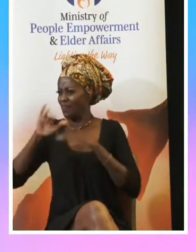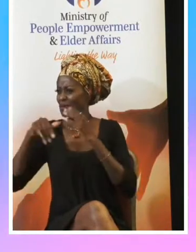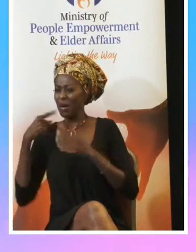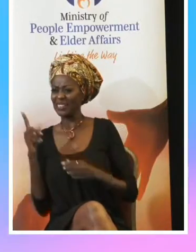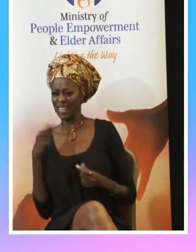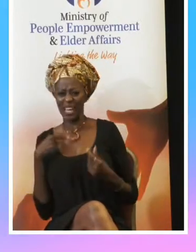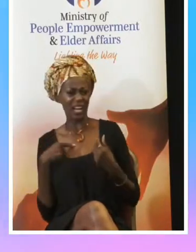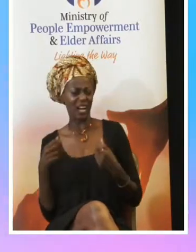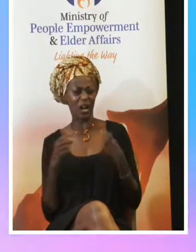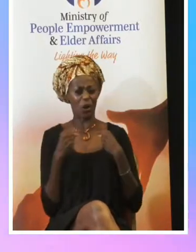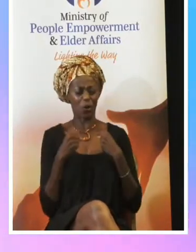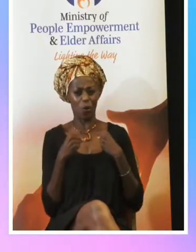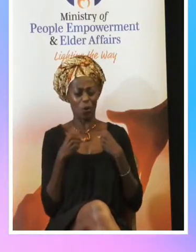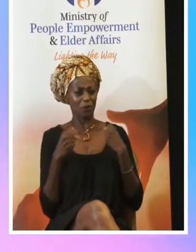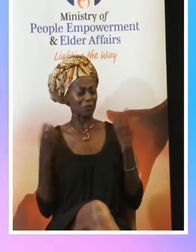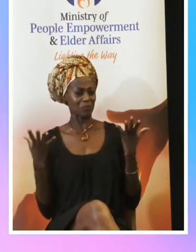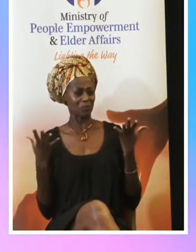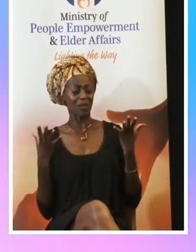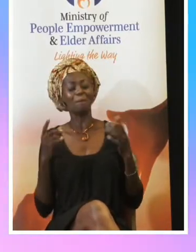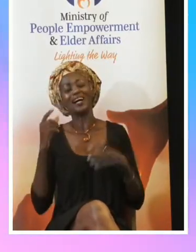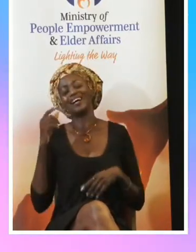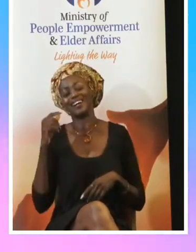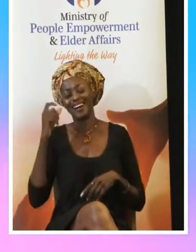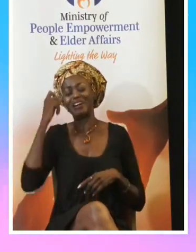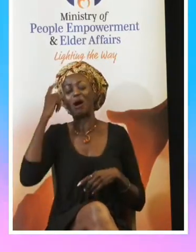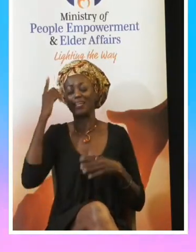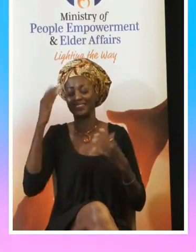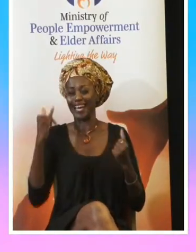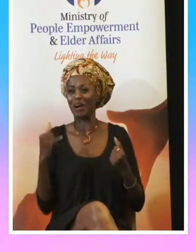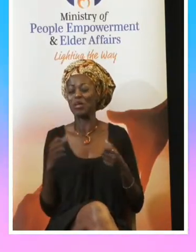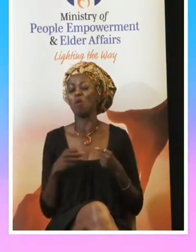I guess that was like nervousness. But